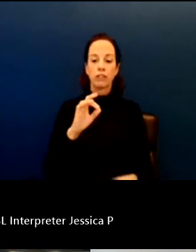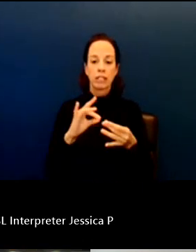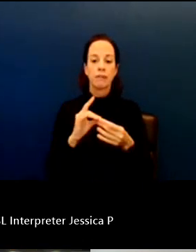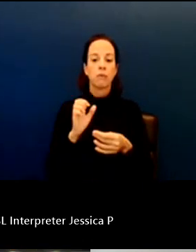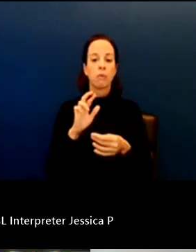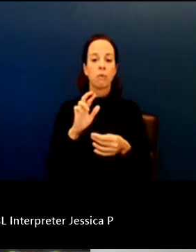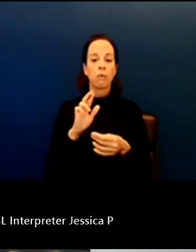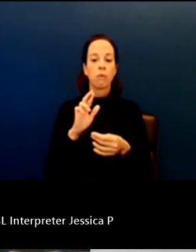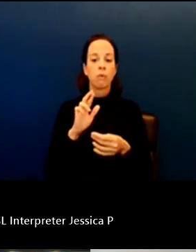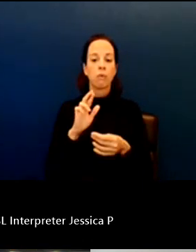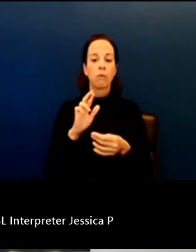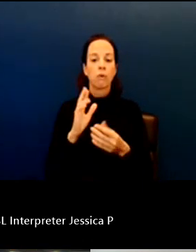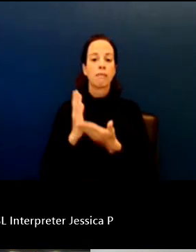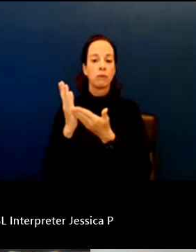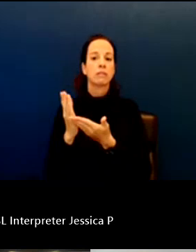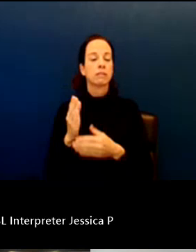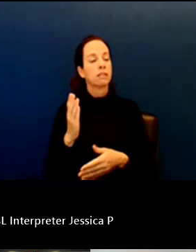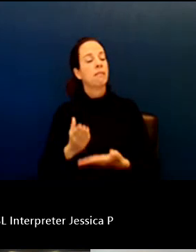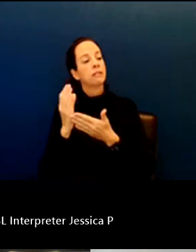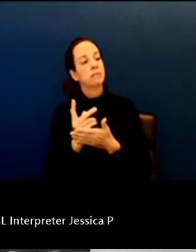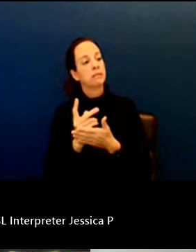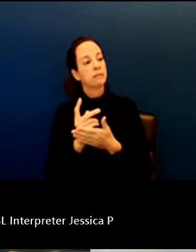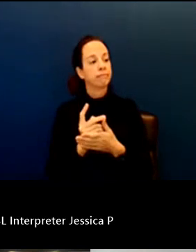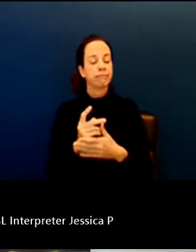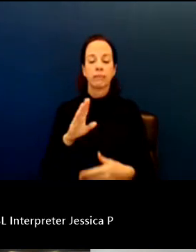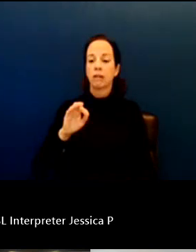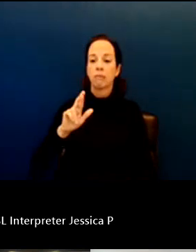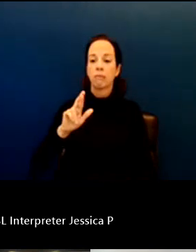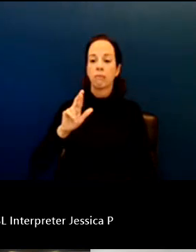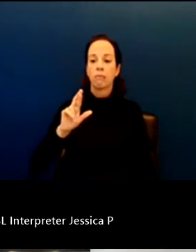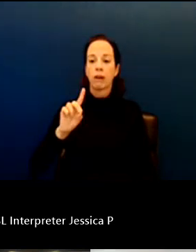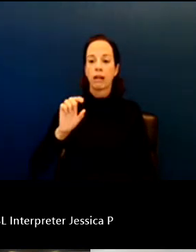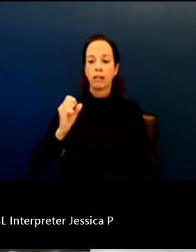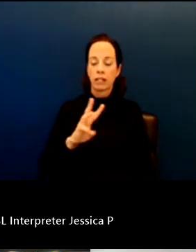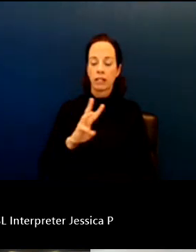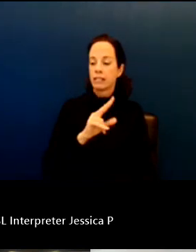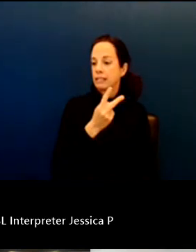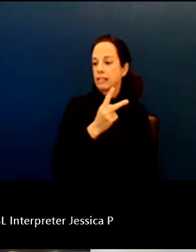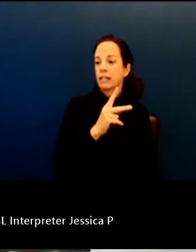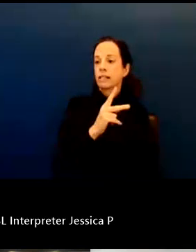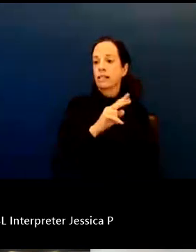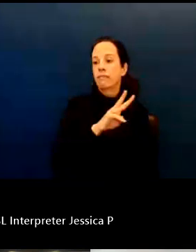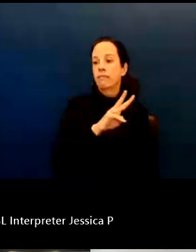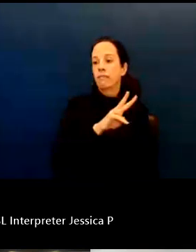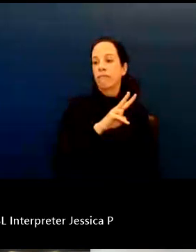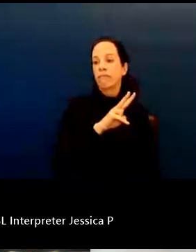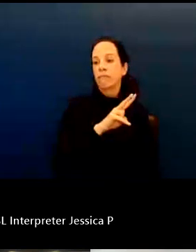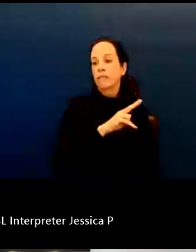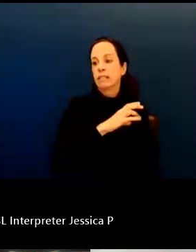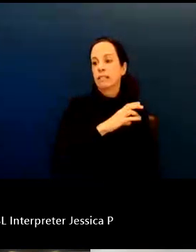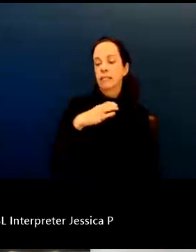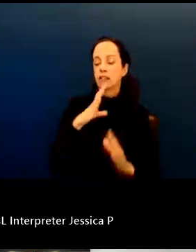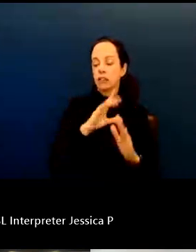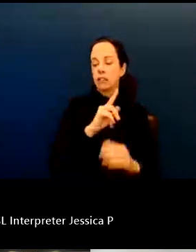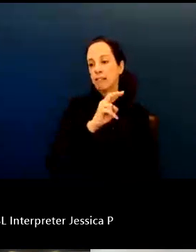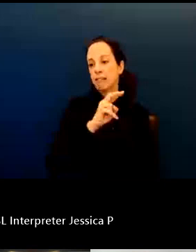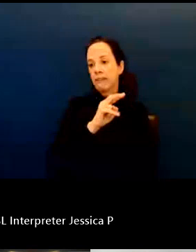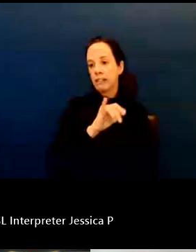from the dais? Motion to approve. So moved by Bradshaw, seconded by Commissioner Tiffany. All those in favor? Aye.